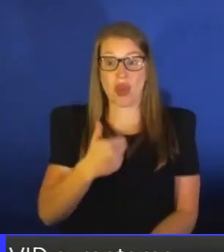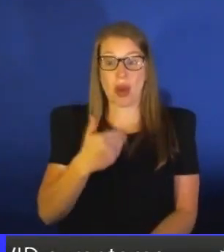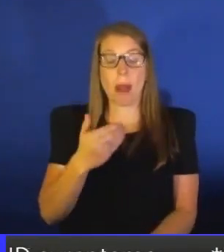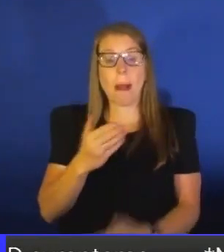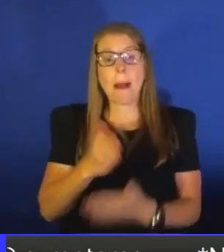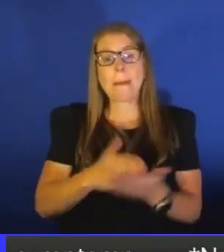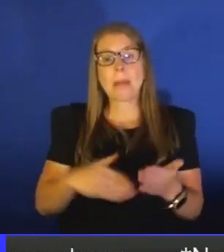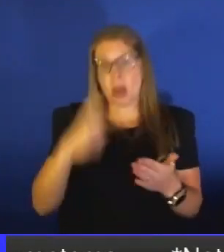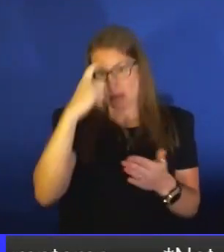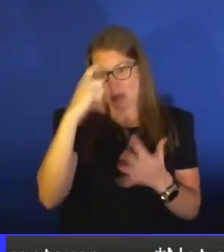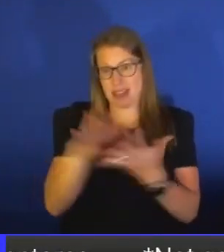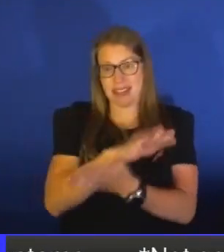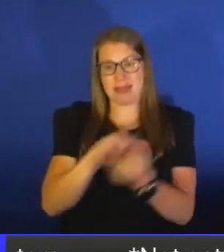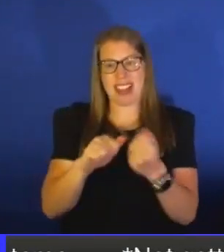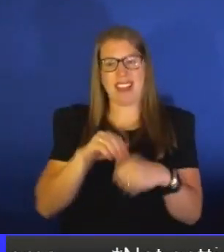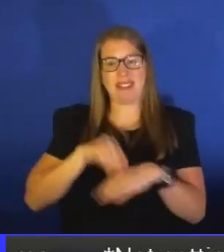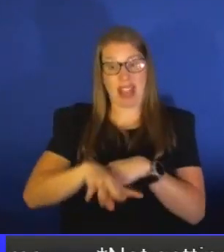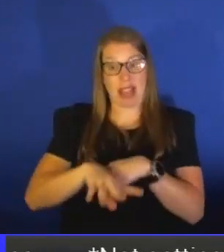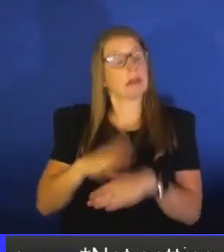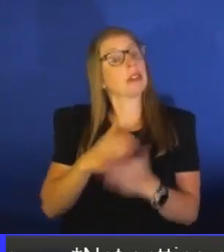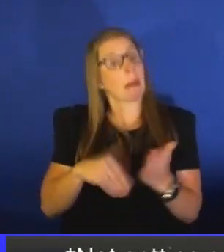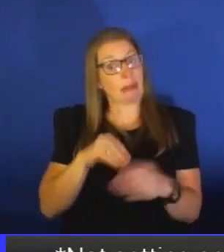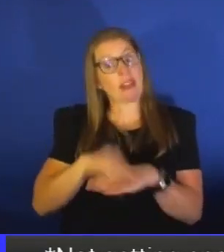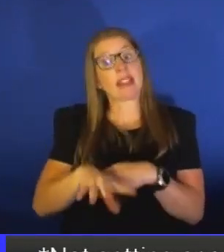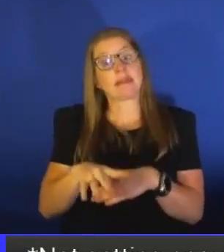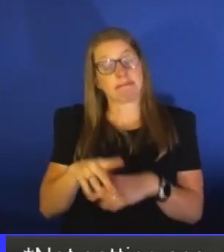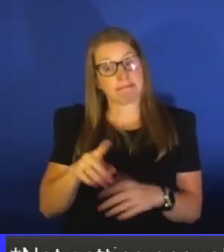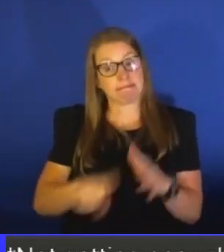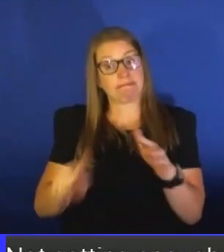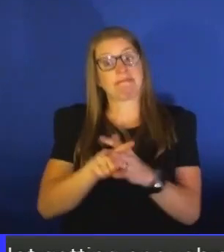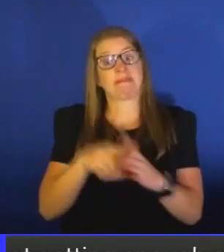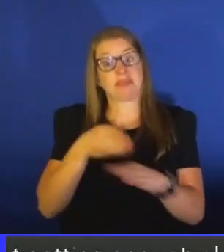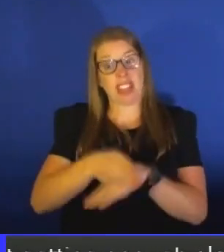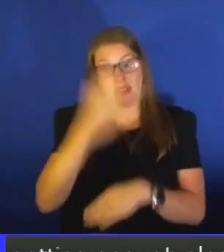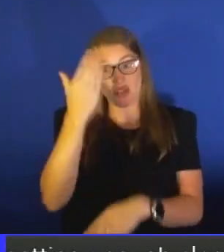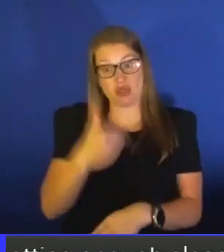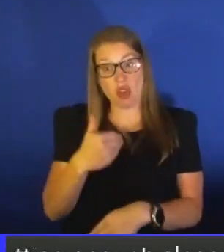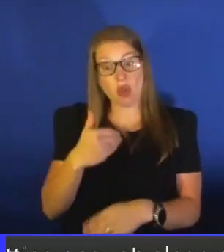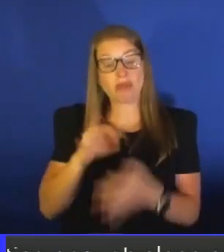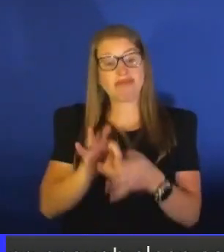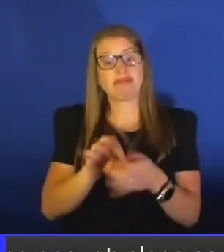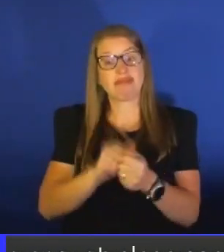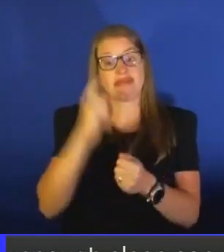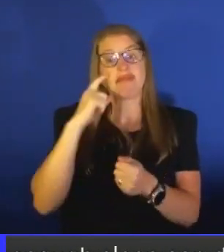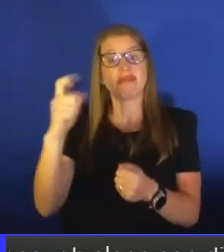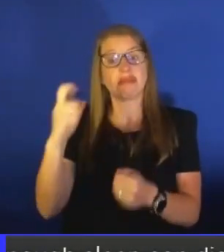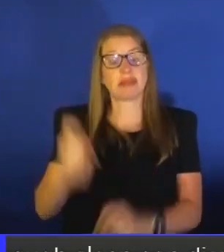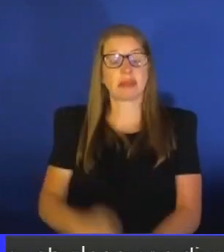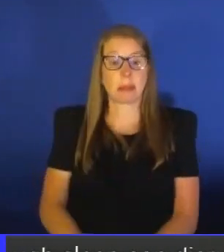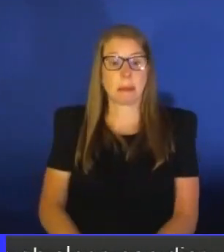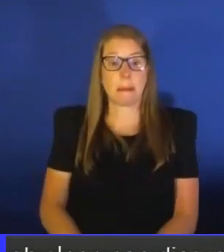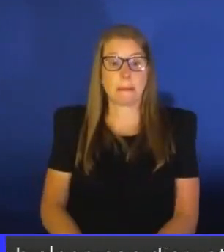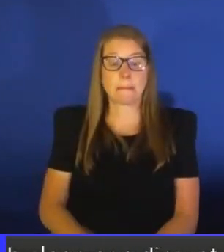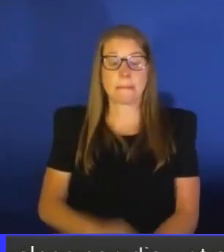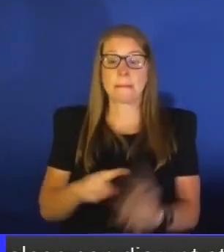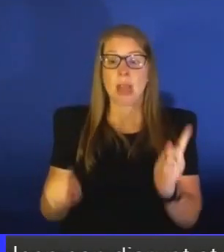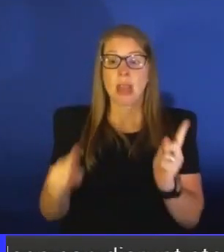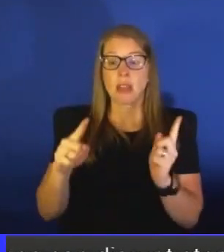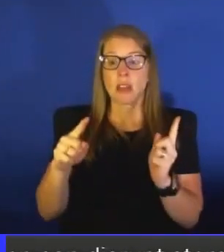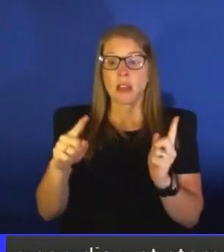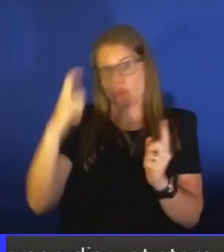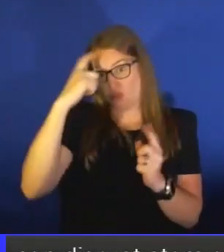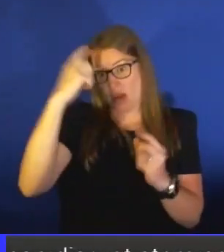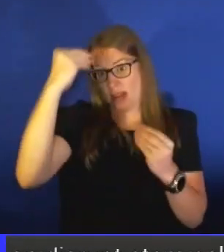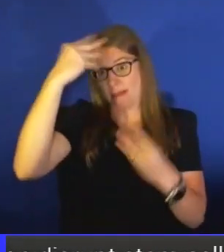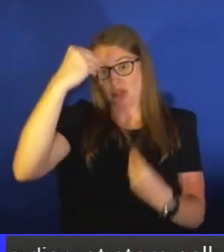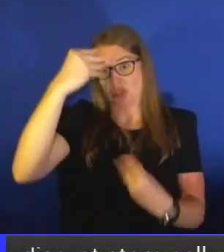that affect? And it does seem to be some effect after strokes and dreaming, but we're getting brain imaging. So brain imaging will probably be